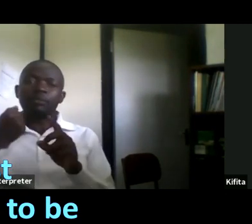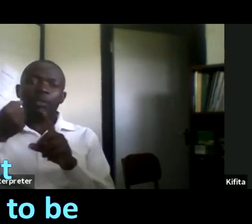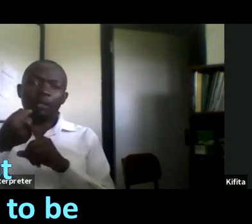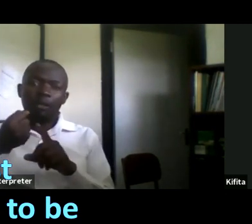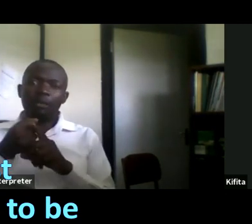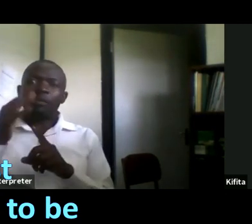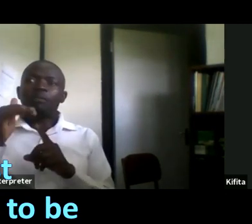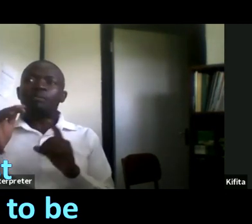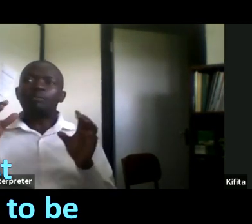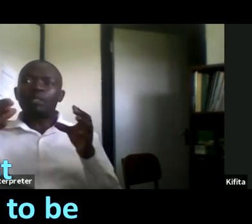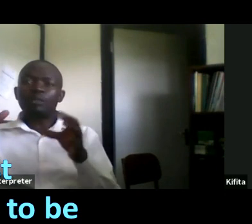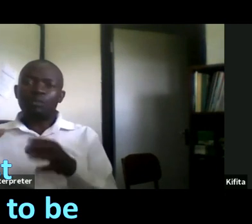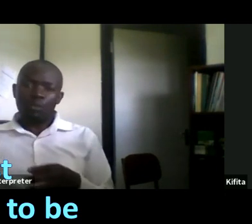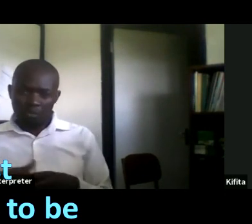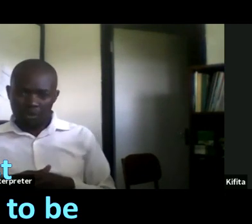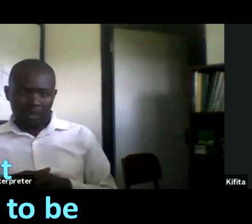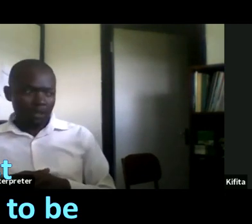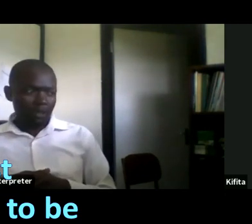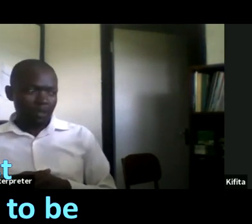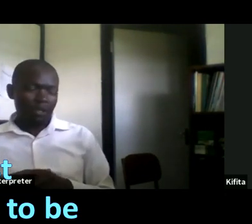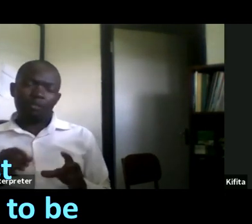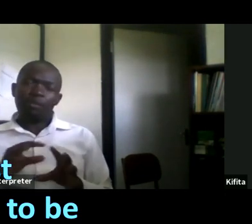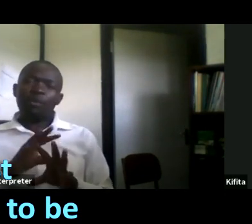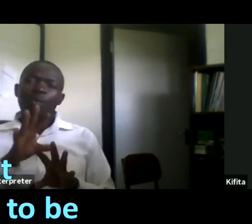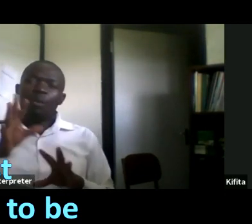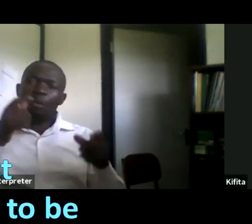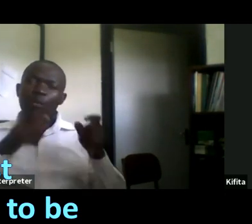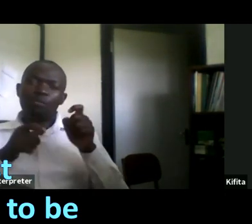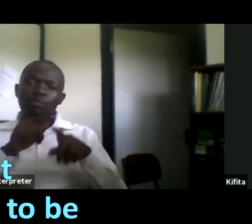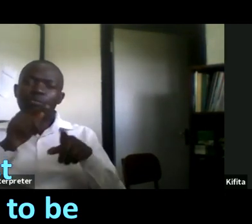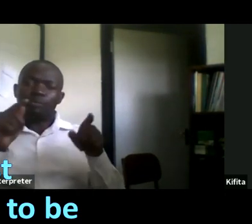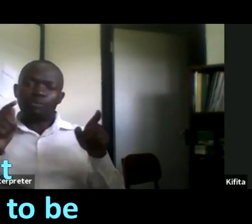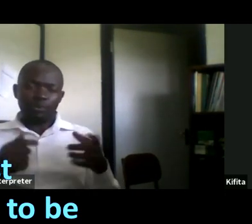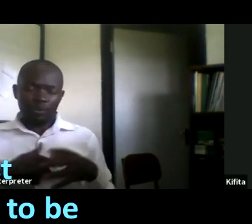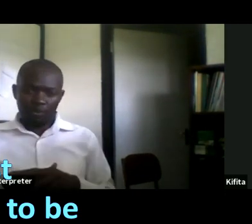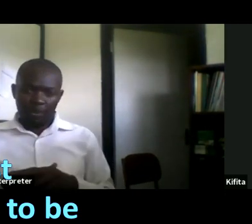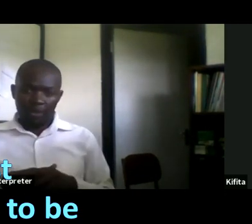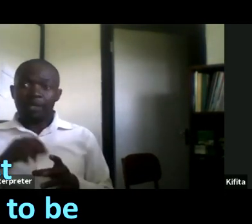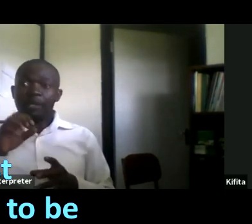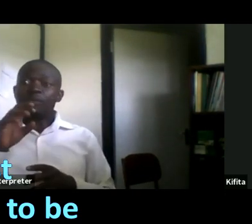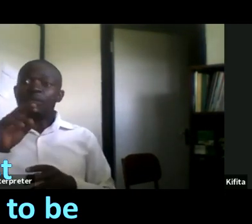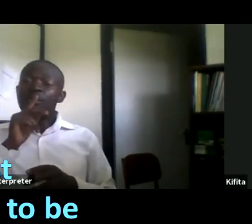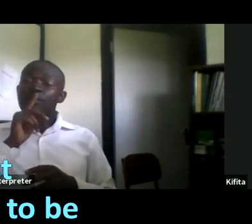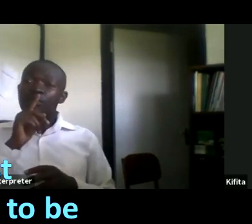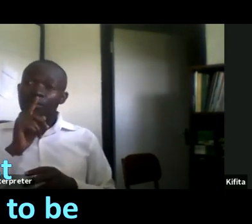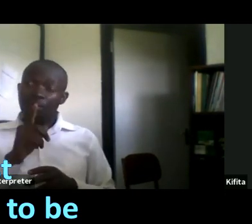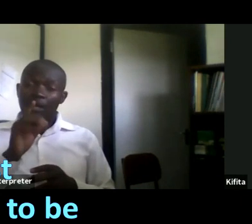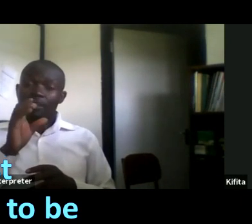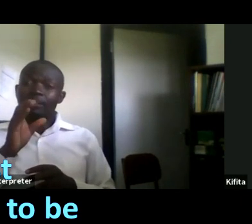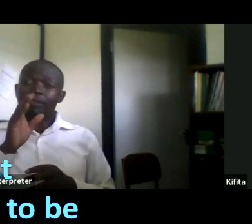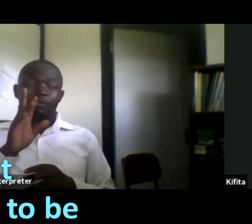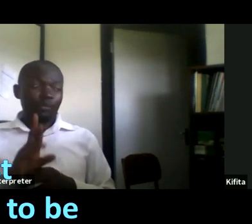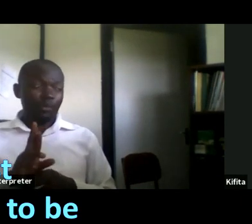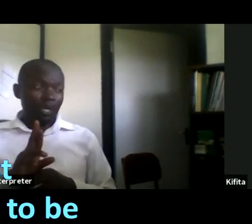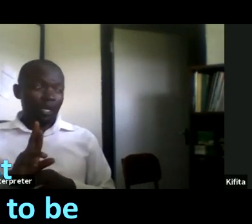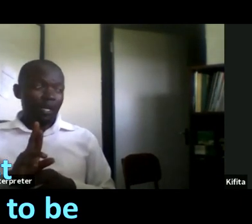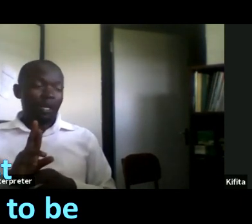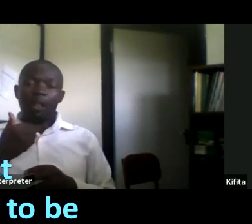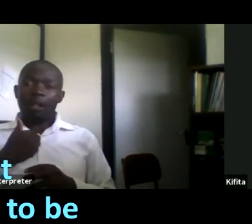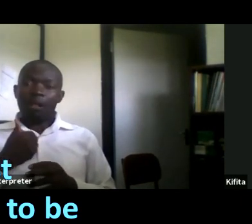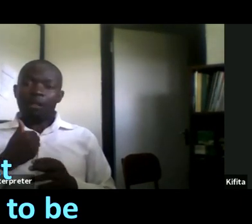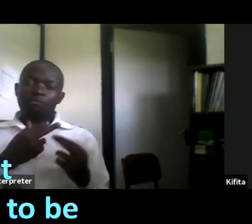groups, by all of us, hopefully, to ensure that CBR is its primacy and its role